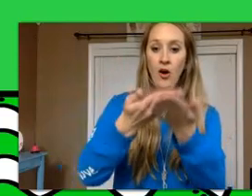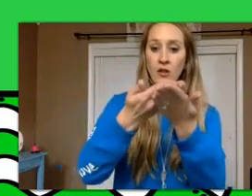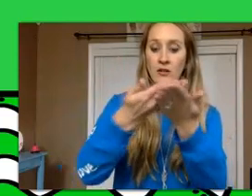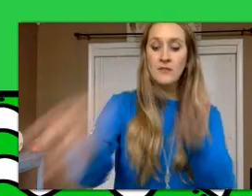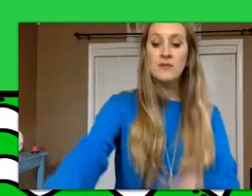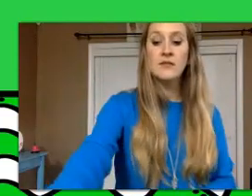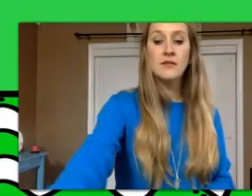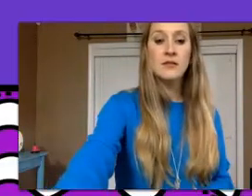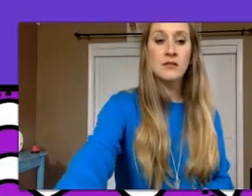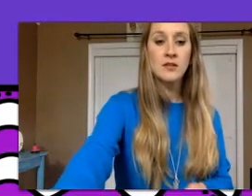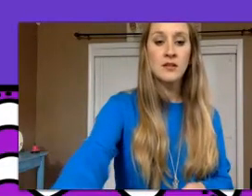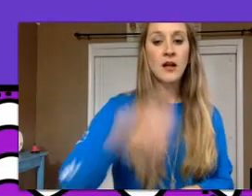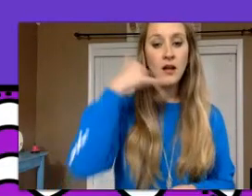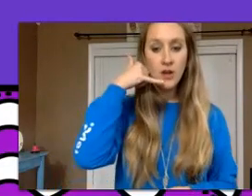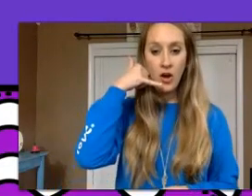All,